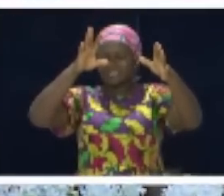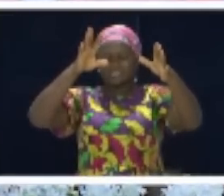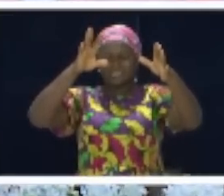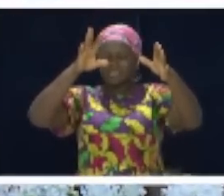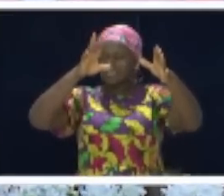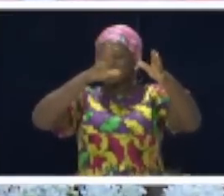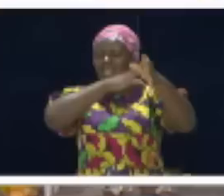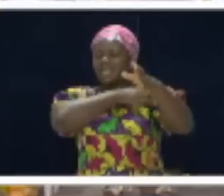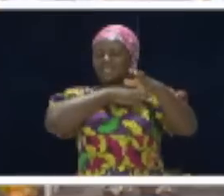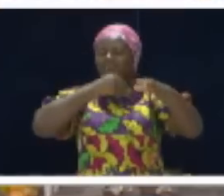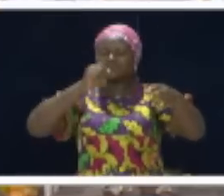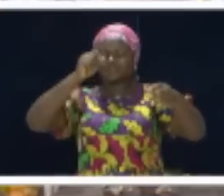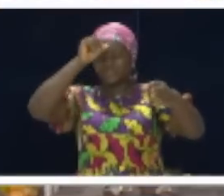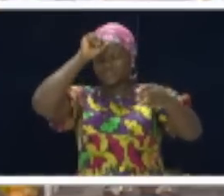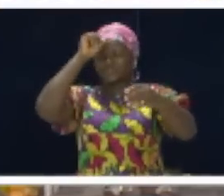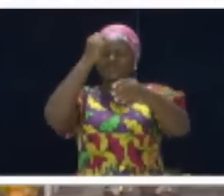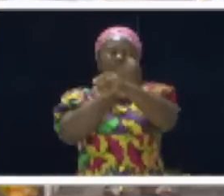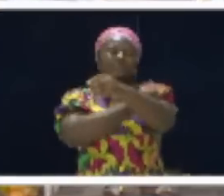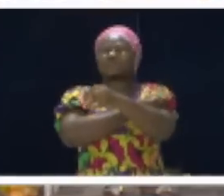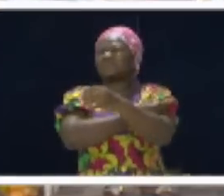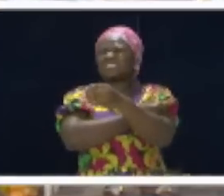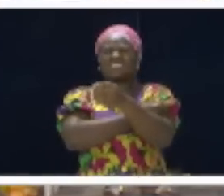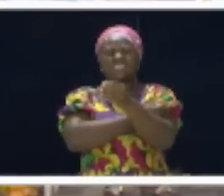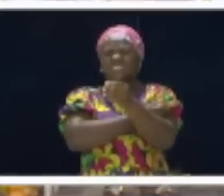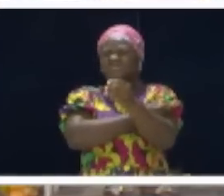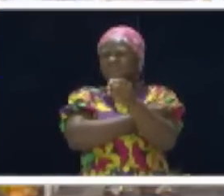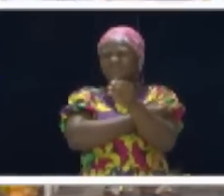Yeah. And of the Son.